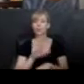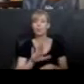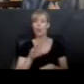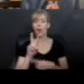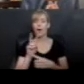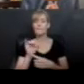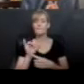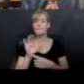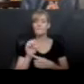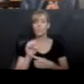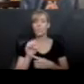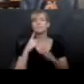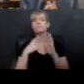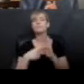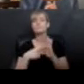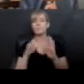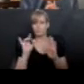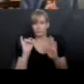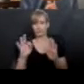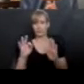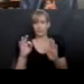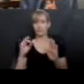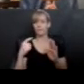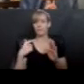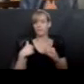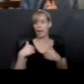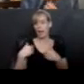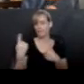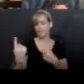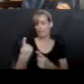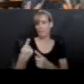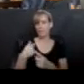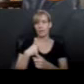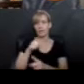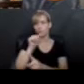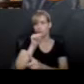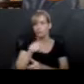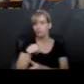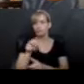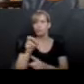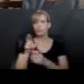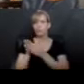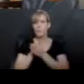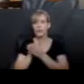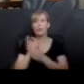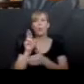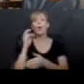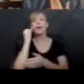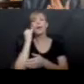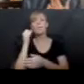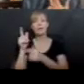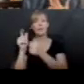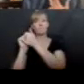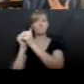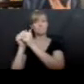So if I have a subject that I'm passionate about or a candidate that I really want to vote for and I want to spread the word,